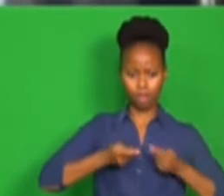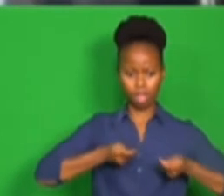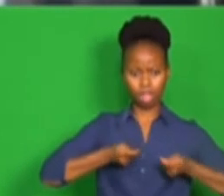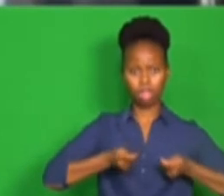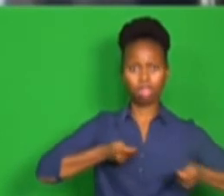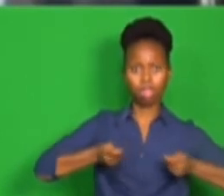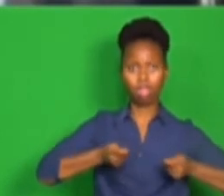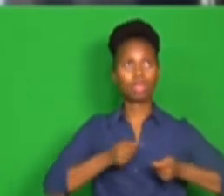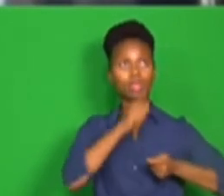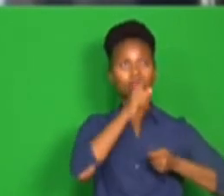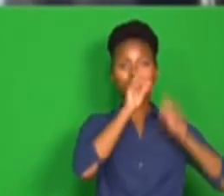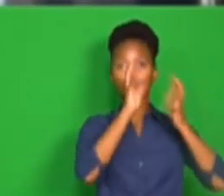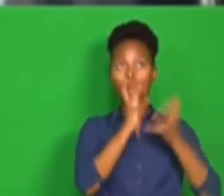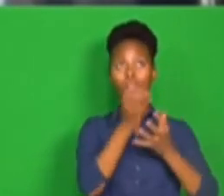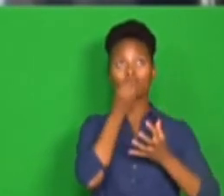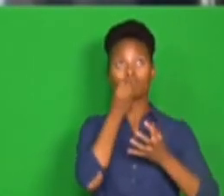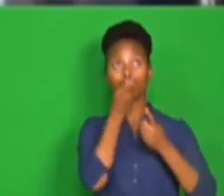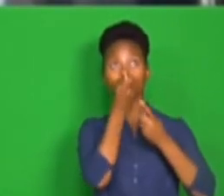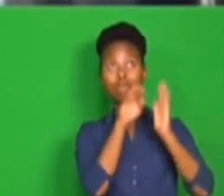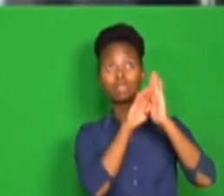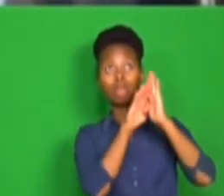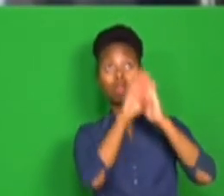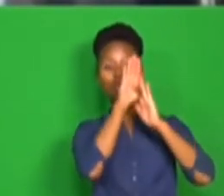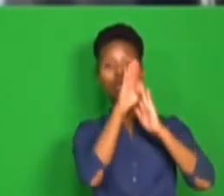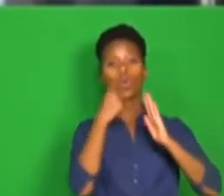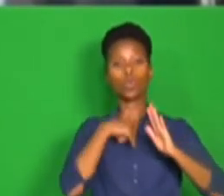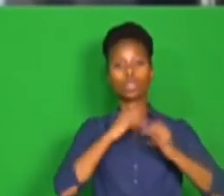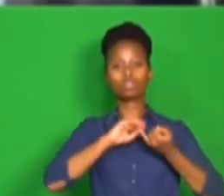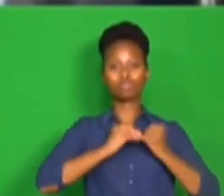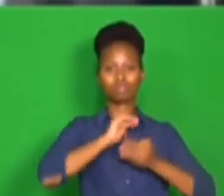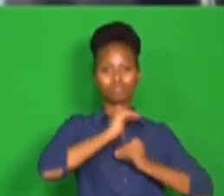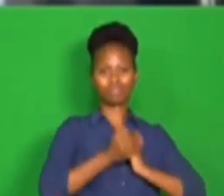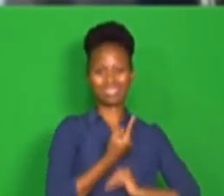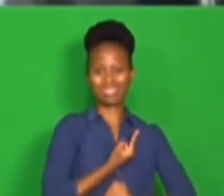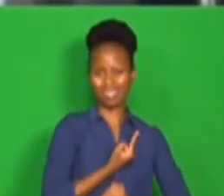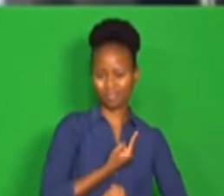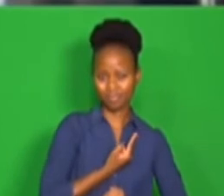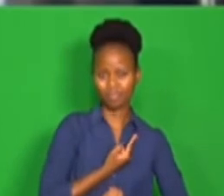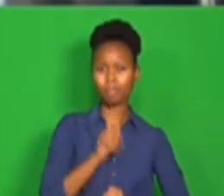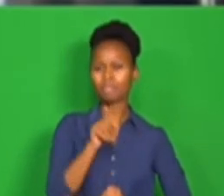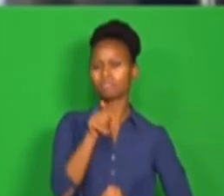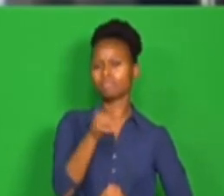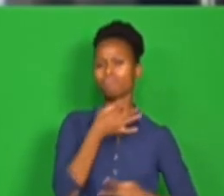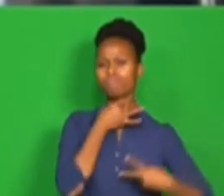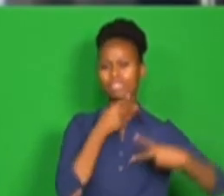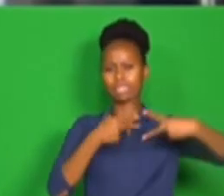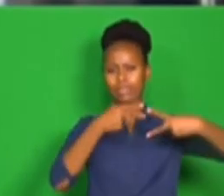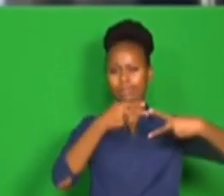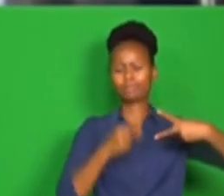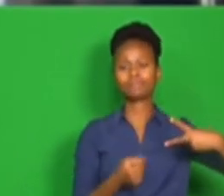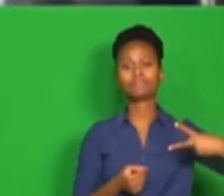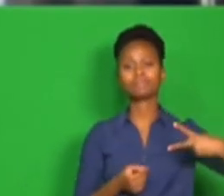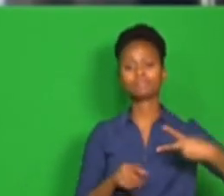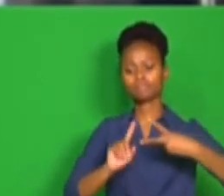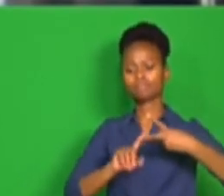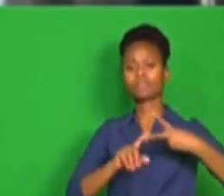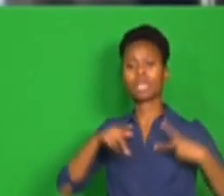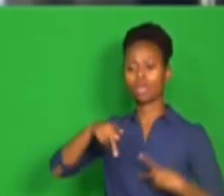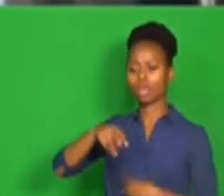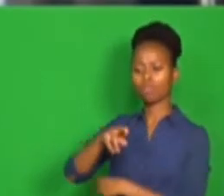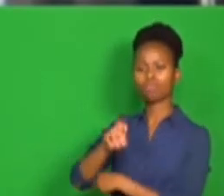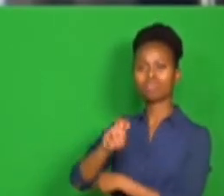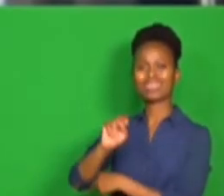global food prices. But those are the risks. Prinesha will ask the question about